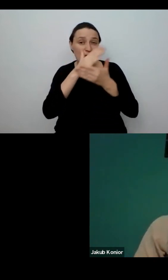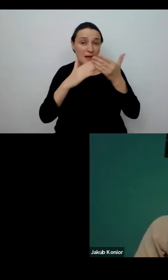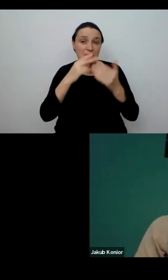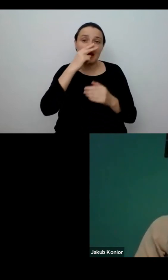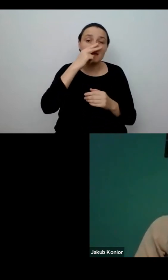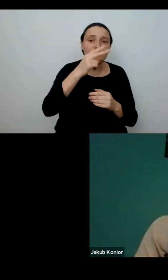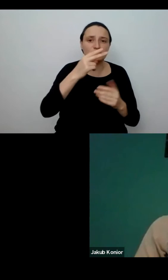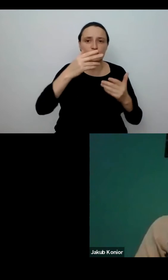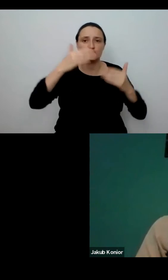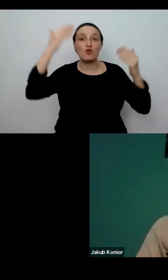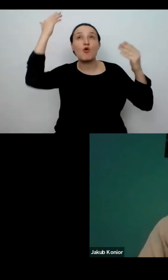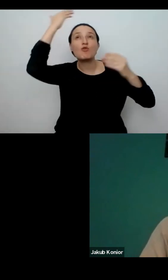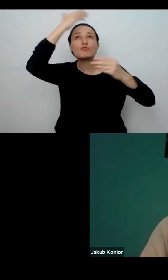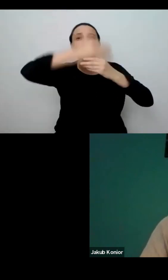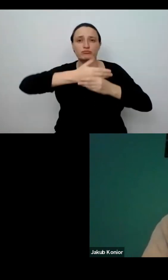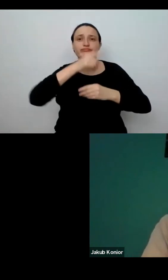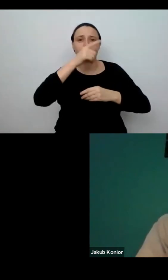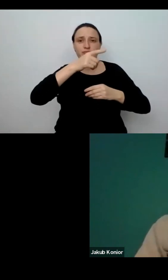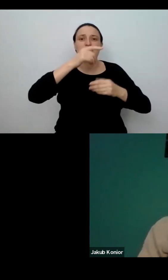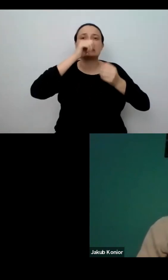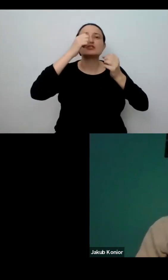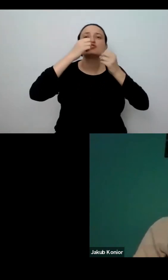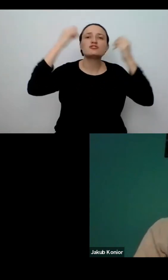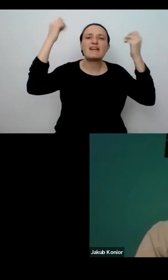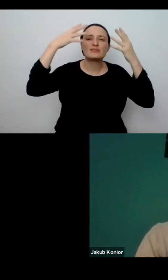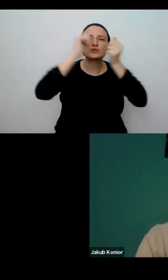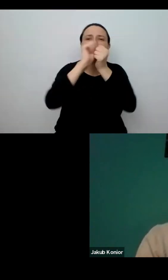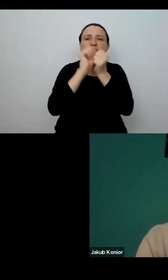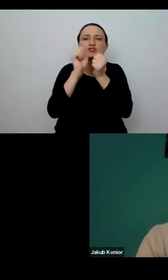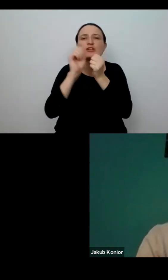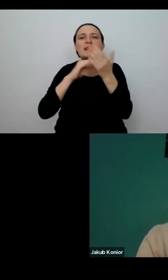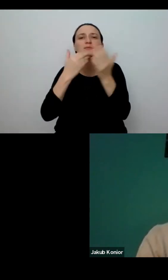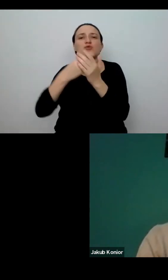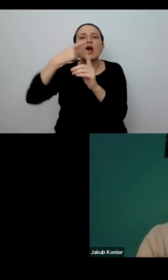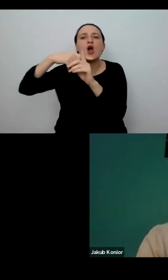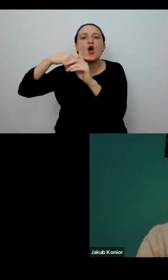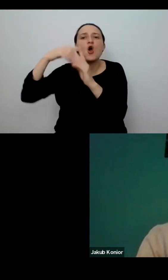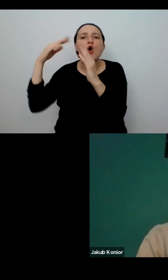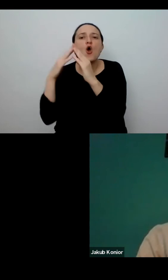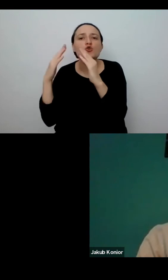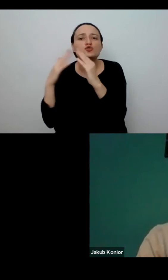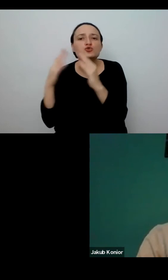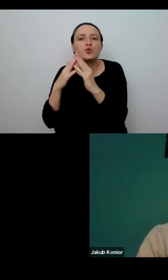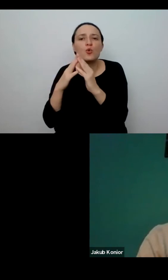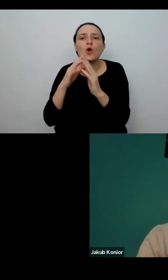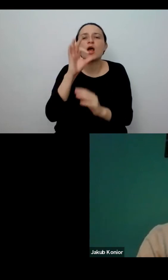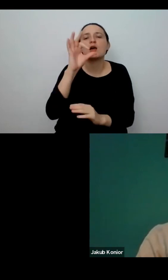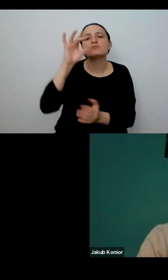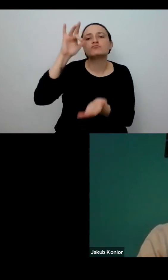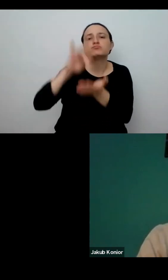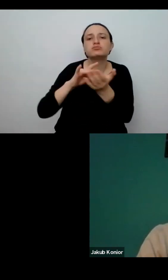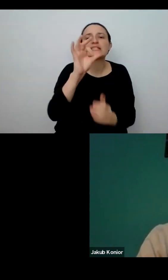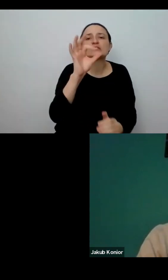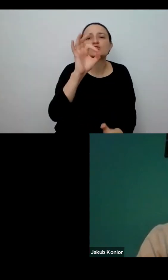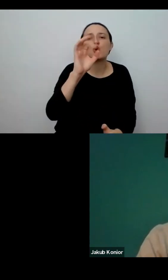in Sobotnia Wielka, because its lighting, its illumination has been modernized some time ago, and is it possible to see